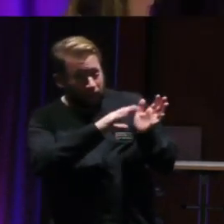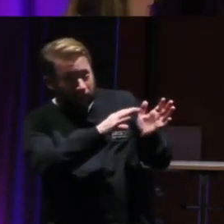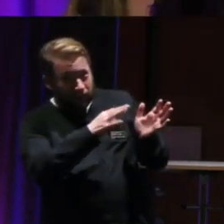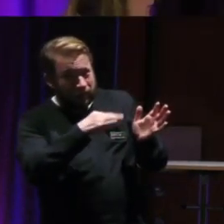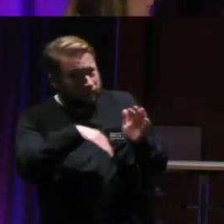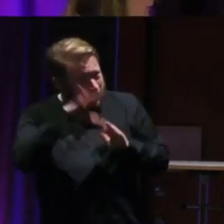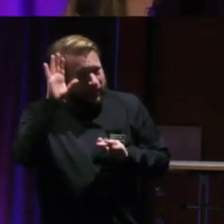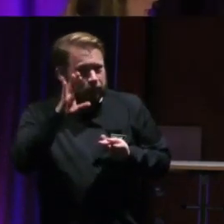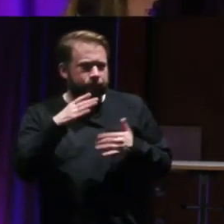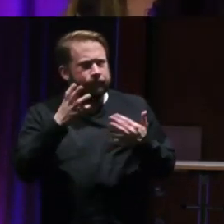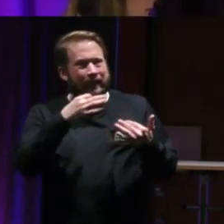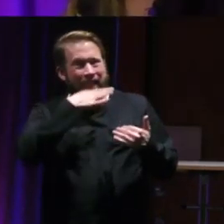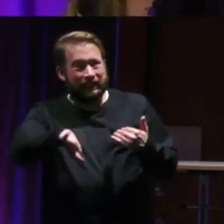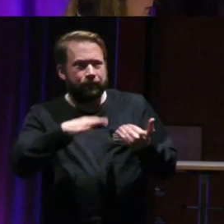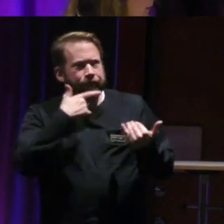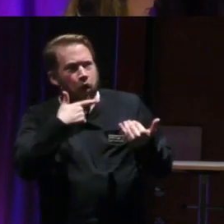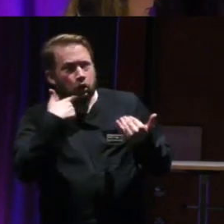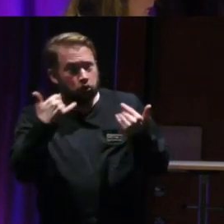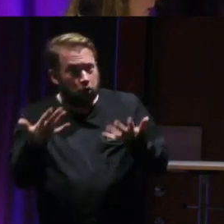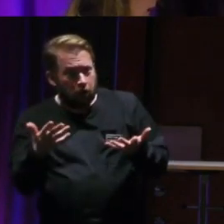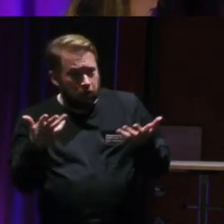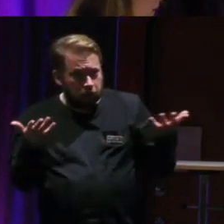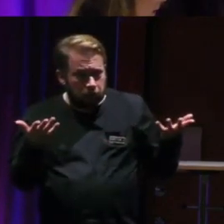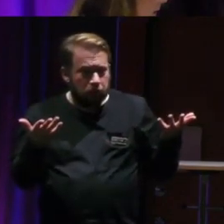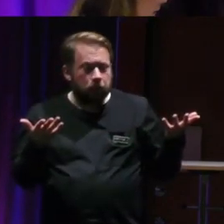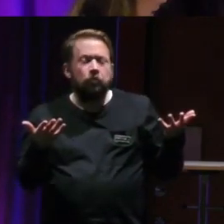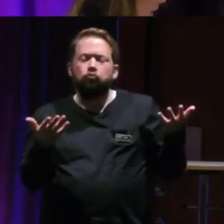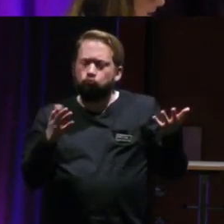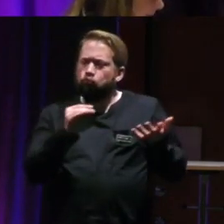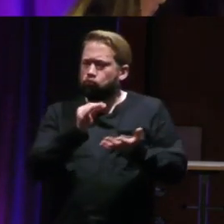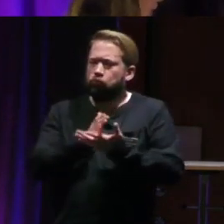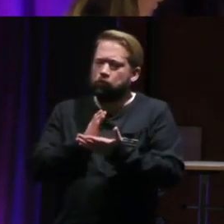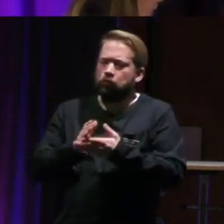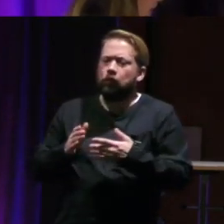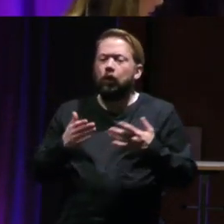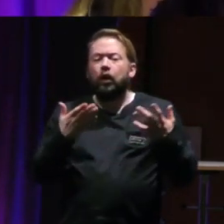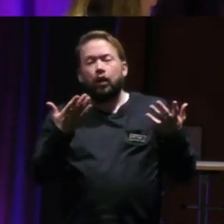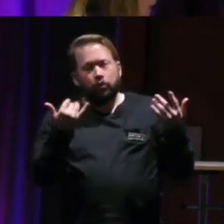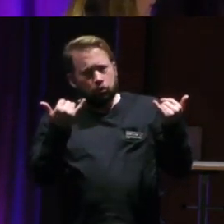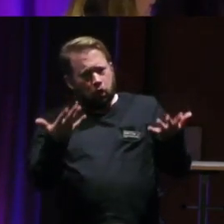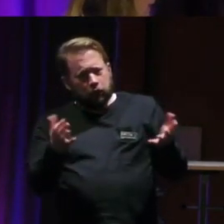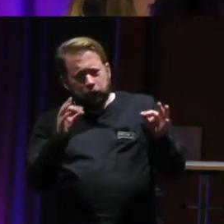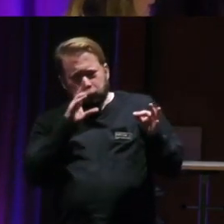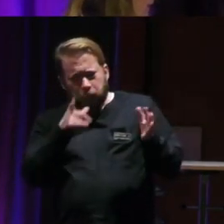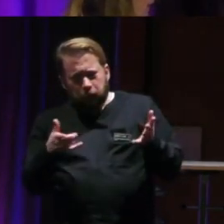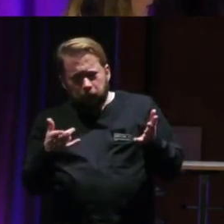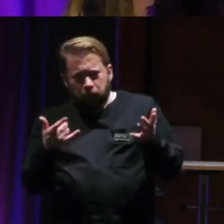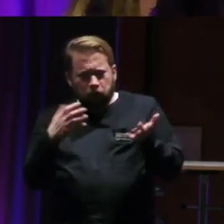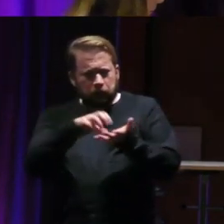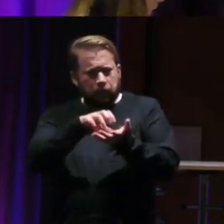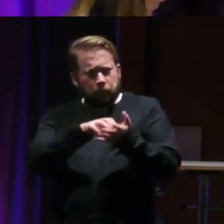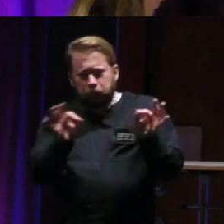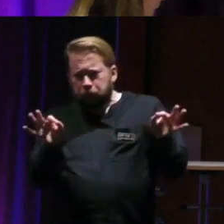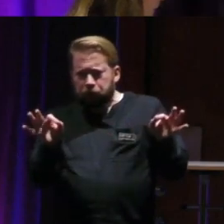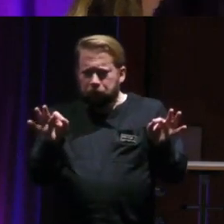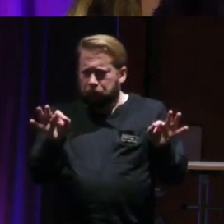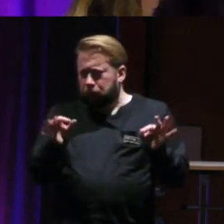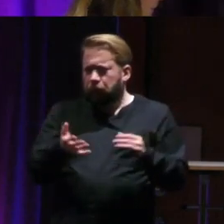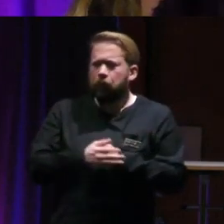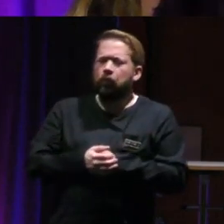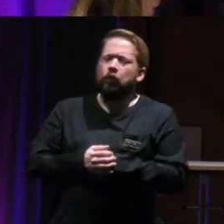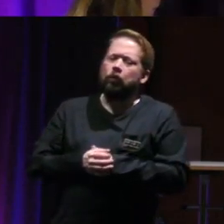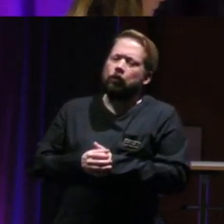That's what she said, I think. And how is he today? He's the editor of Media Zona, and he almost died